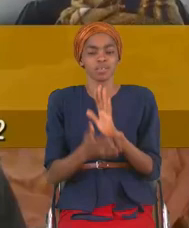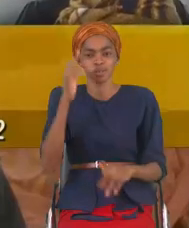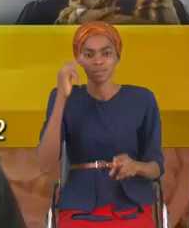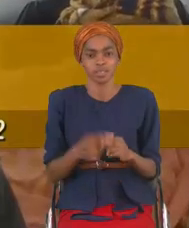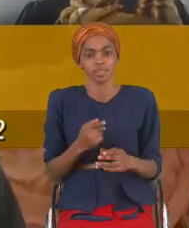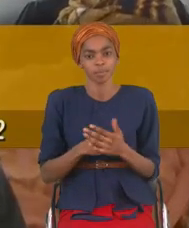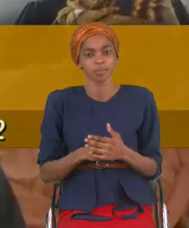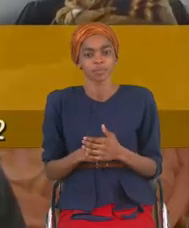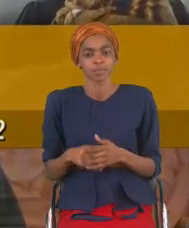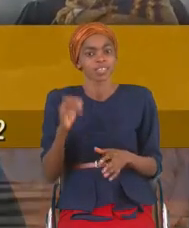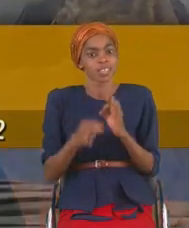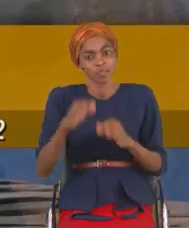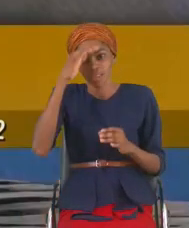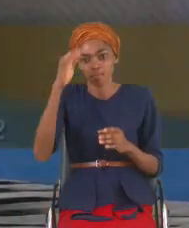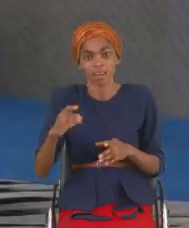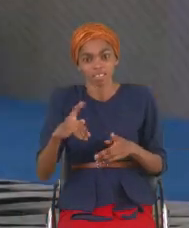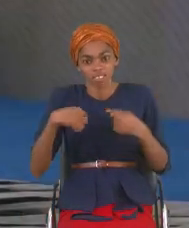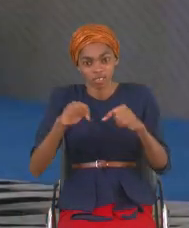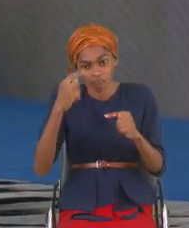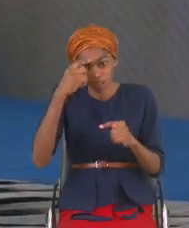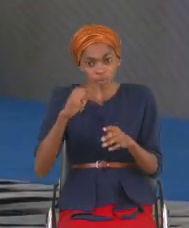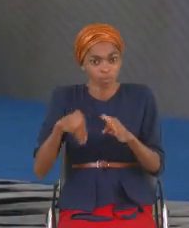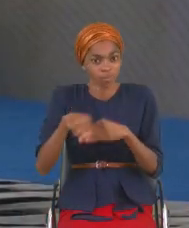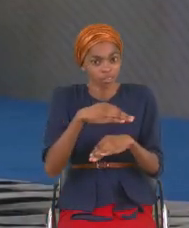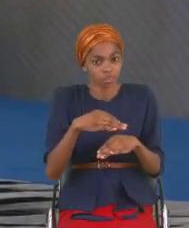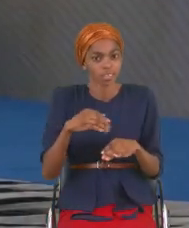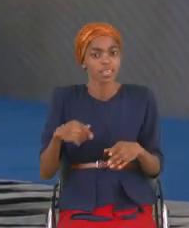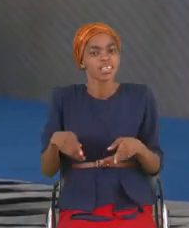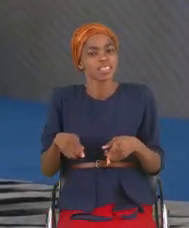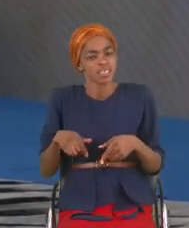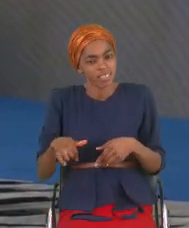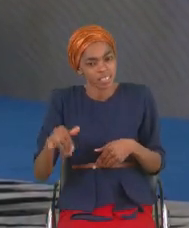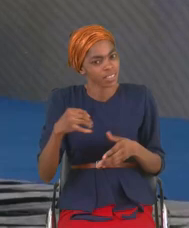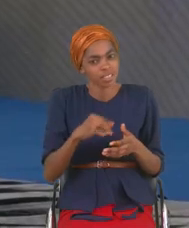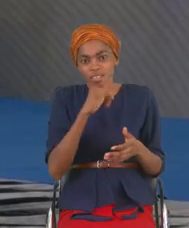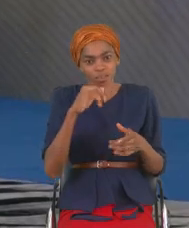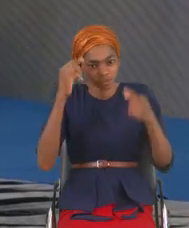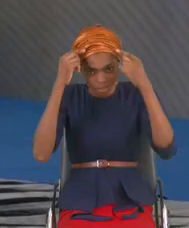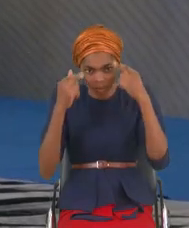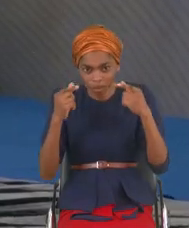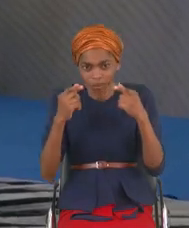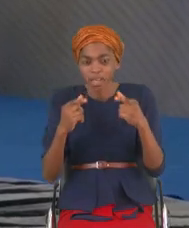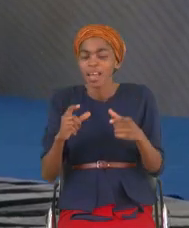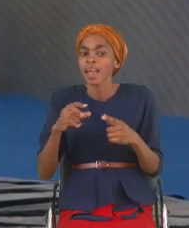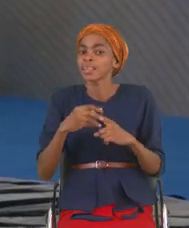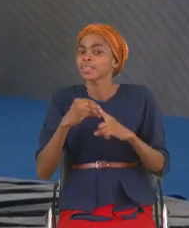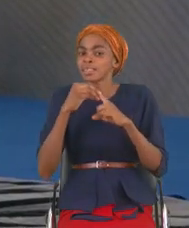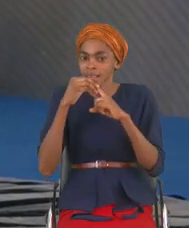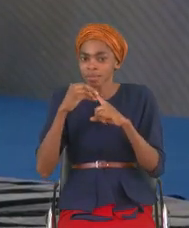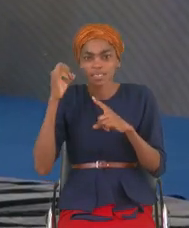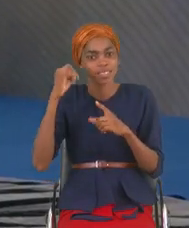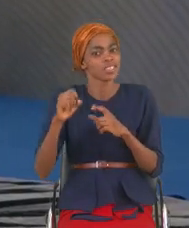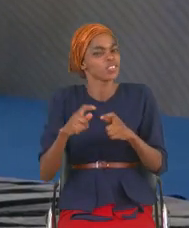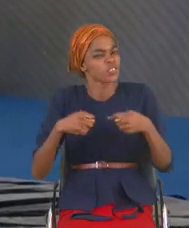man strive for the masteries yet you see not crouched except it's